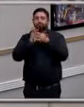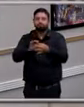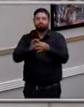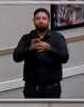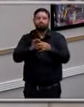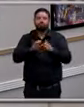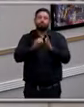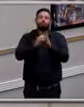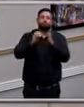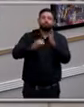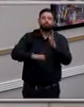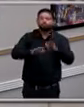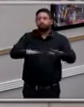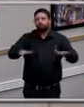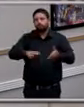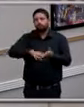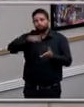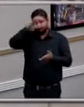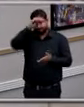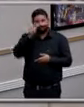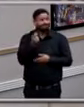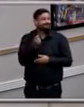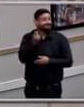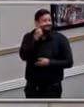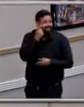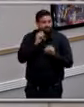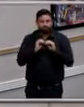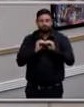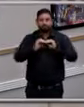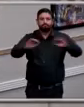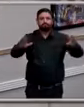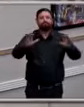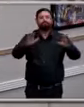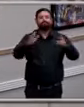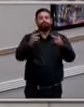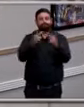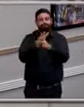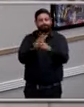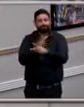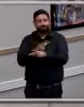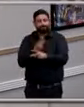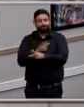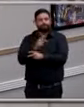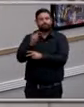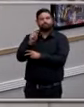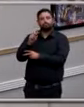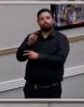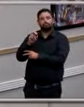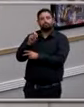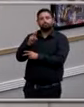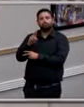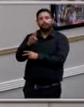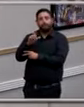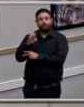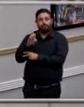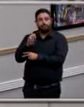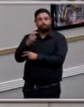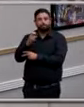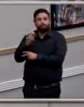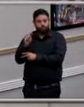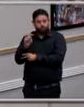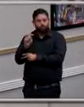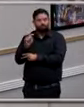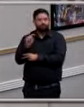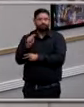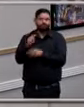learning. We have just recently released a troubleshooting guide for parents that you can find